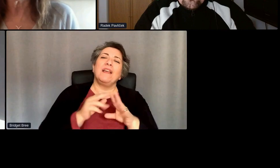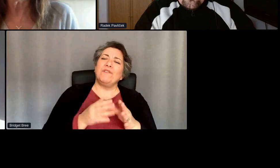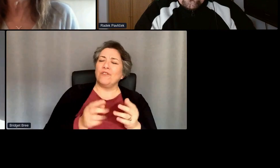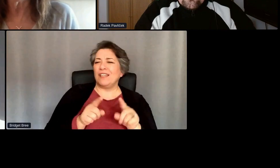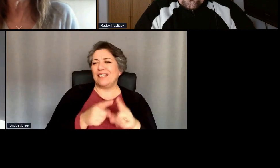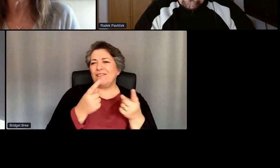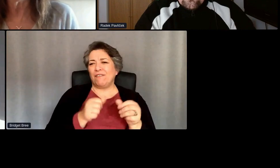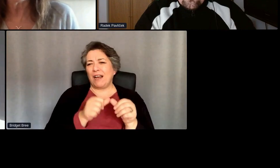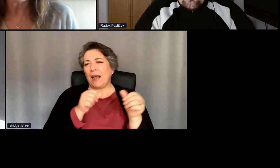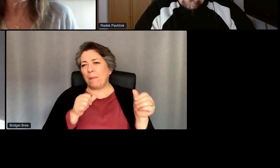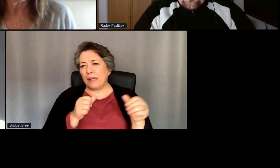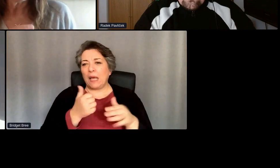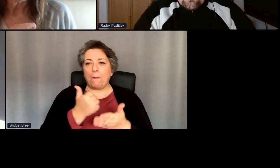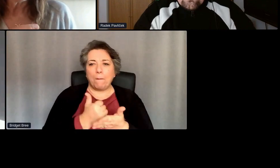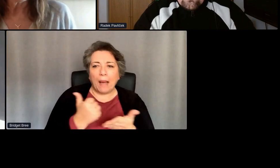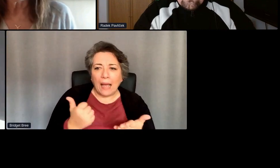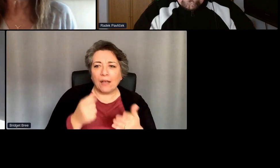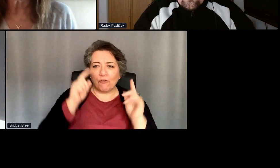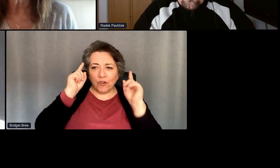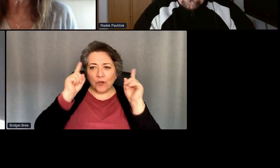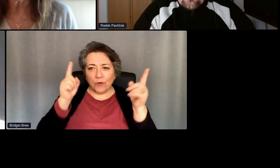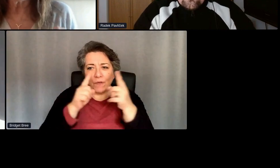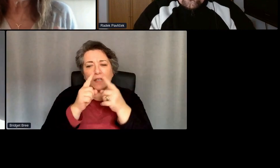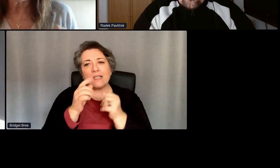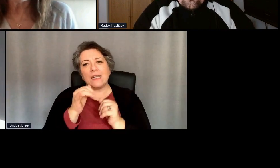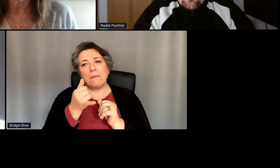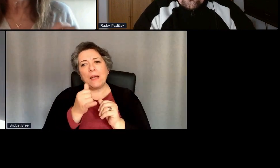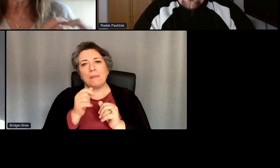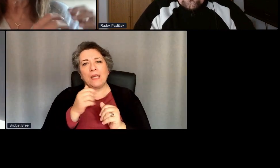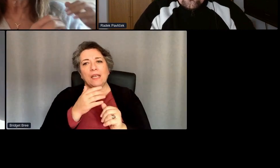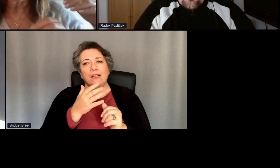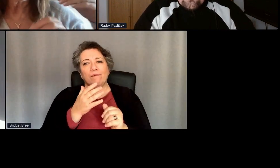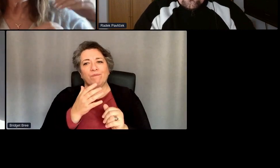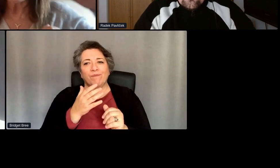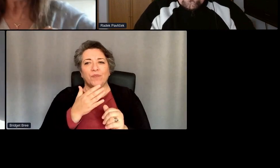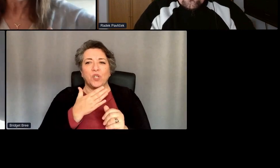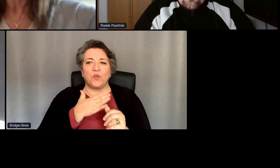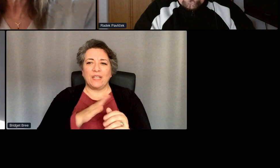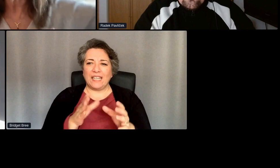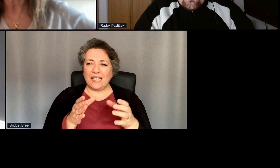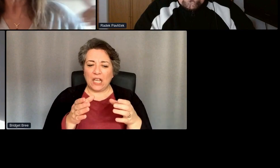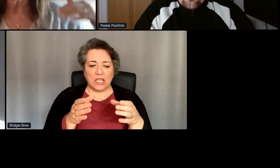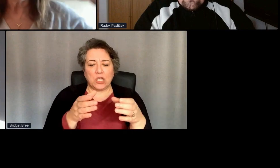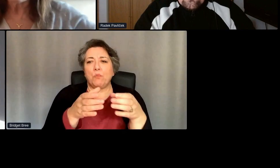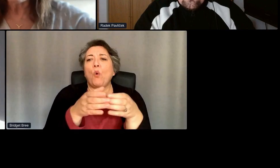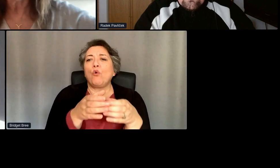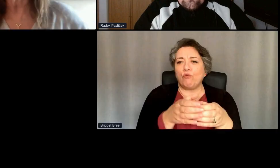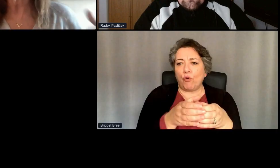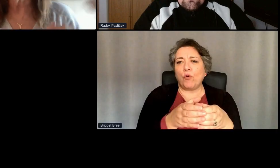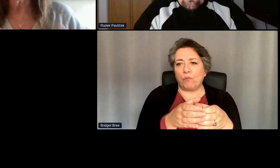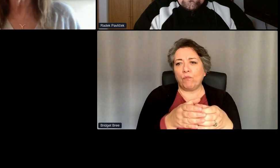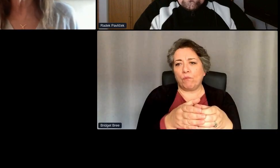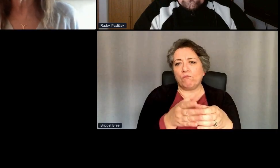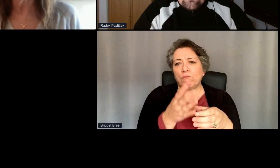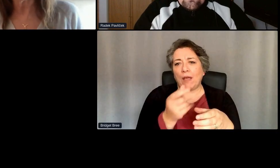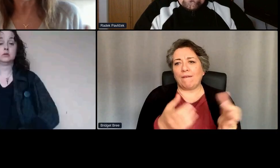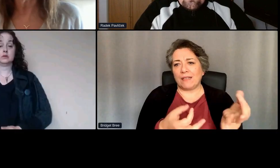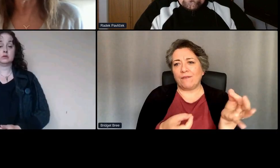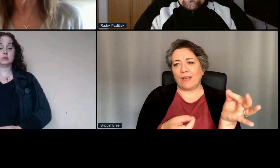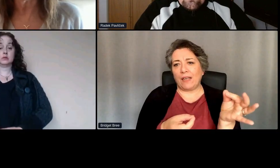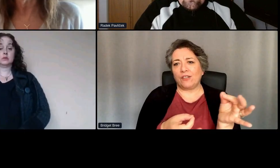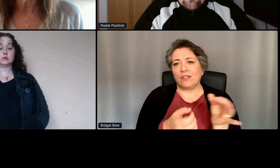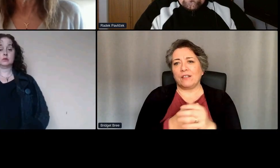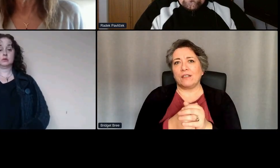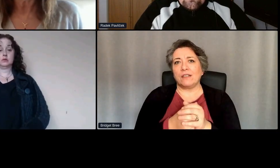or whatever, you may have smaller groups that need to have really all of the certifications and follow this closely. But as